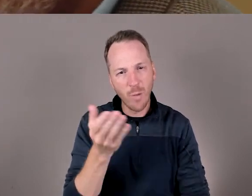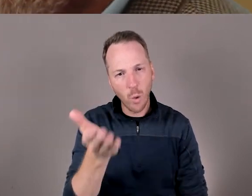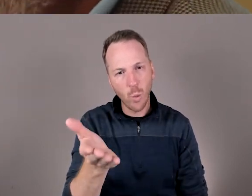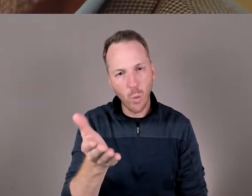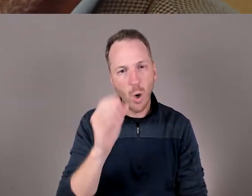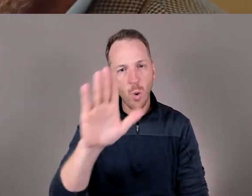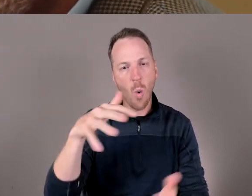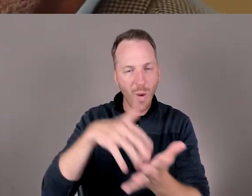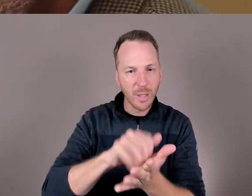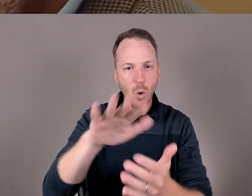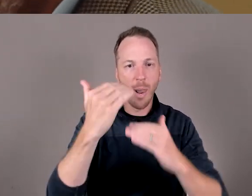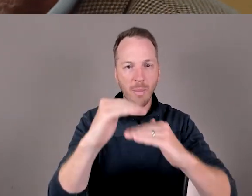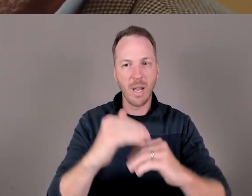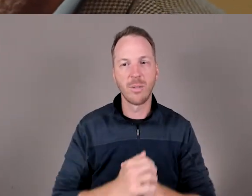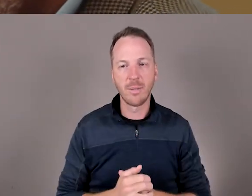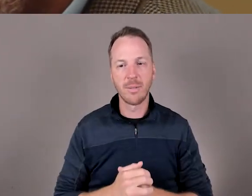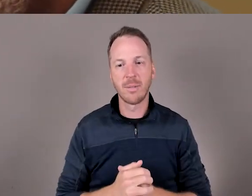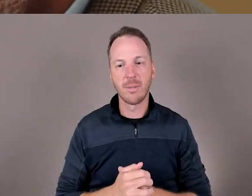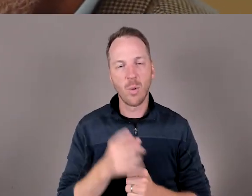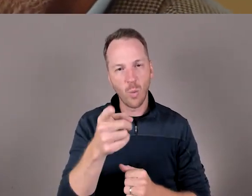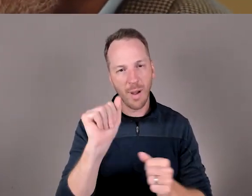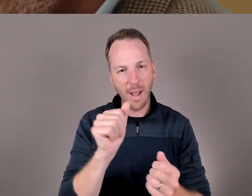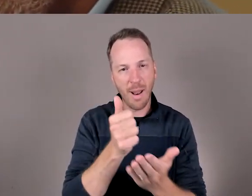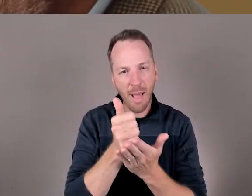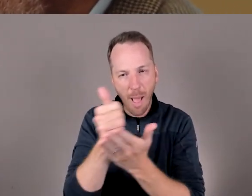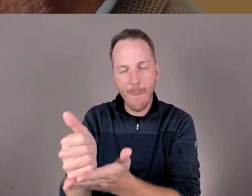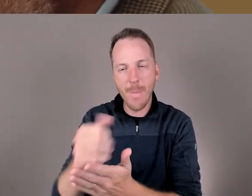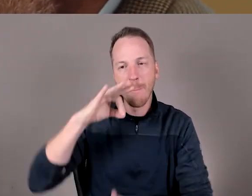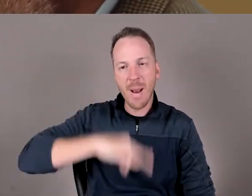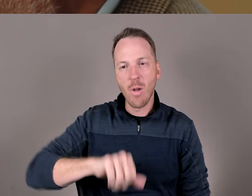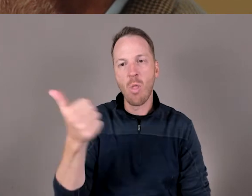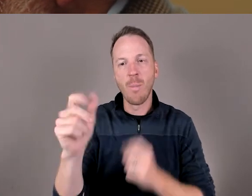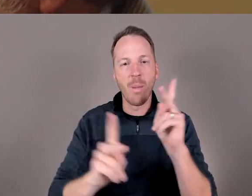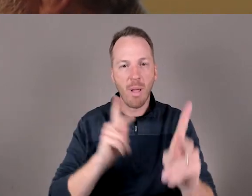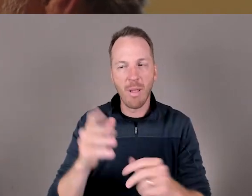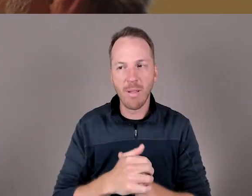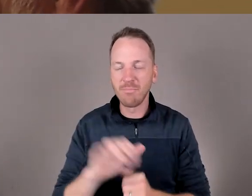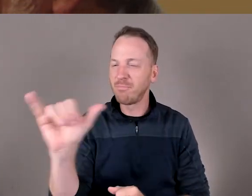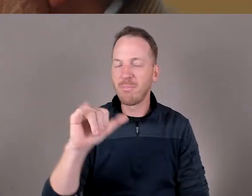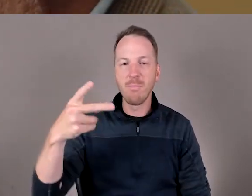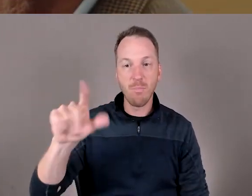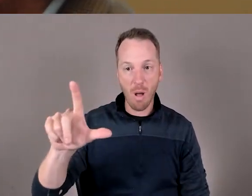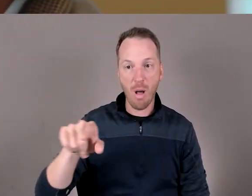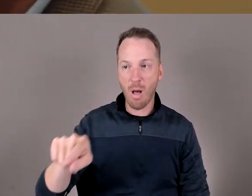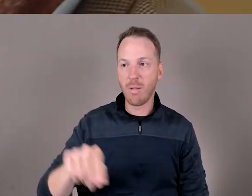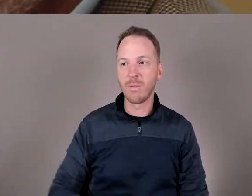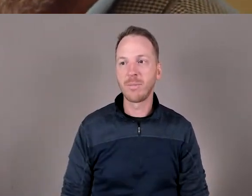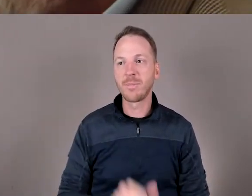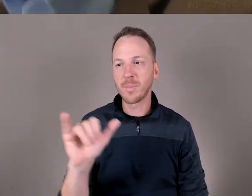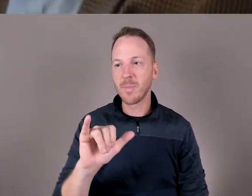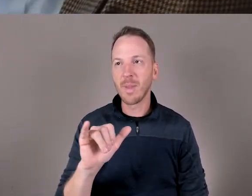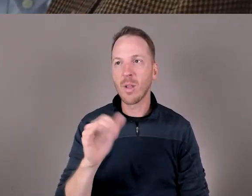your weaknesses and limitations to be a help and benefit to somebody else, just as the Apostle Paul was